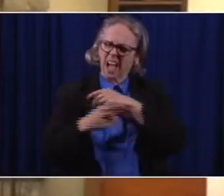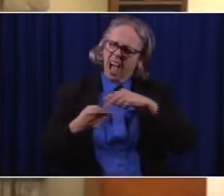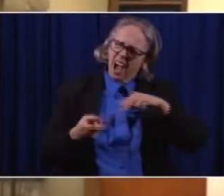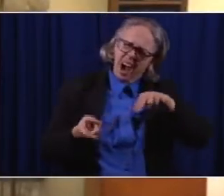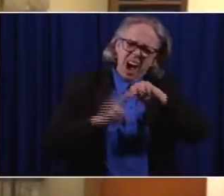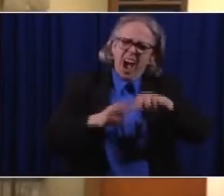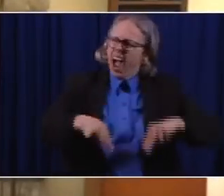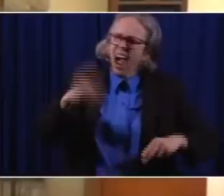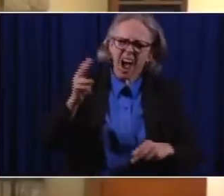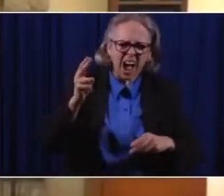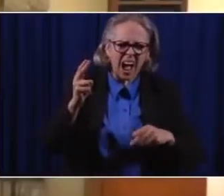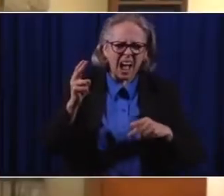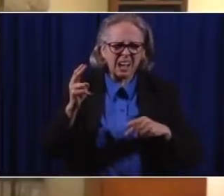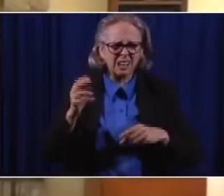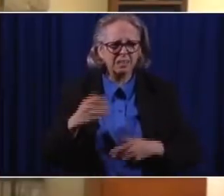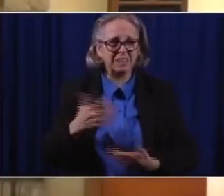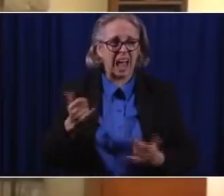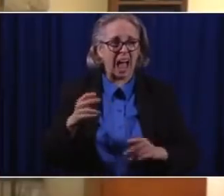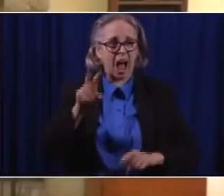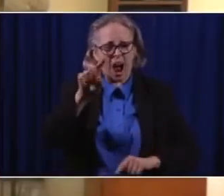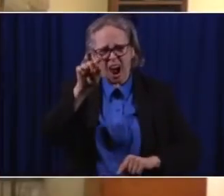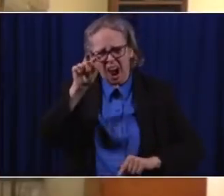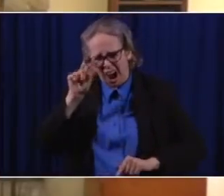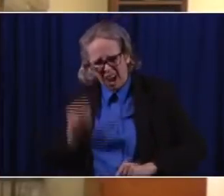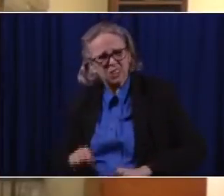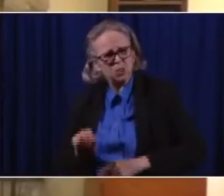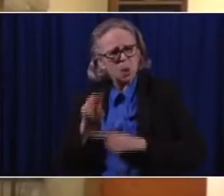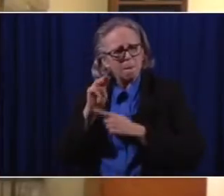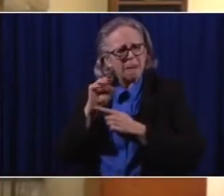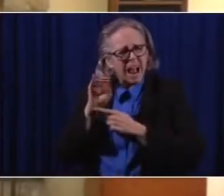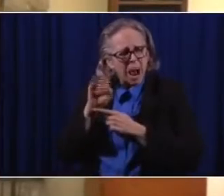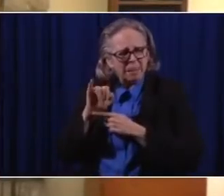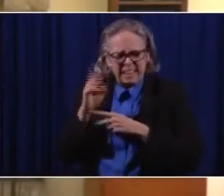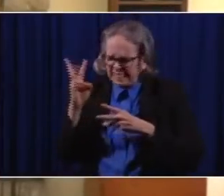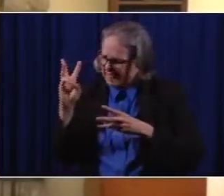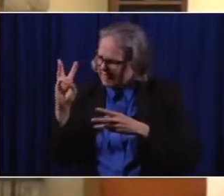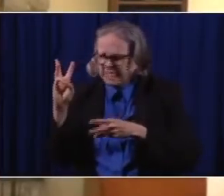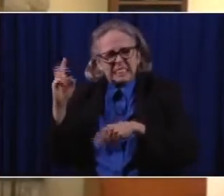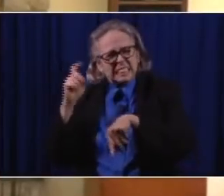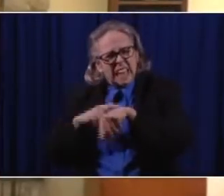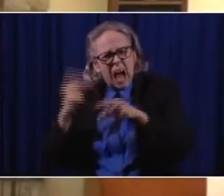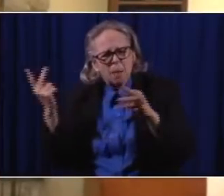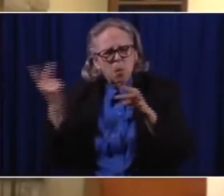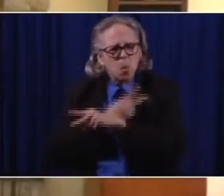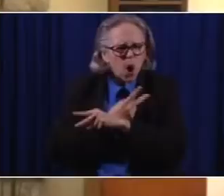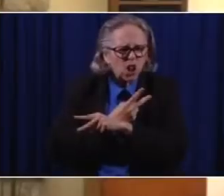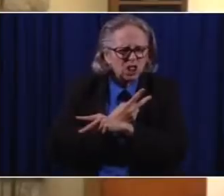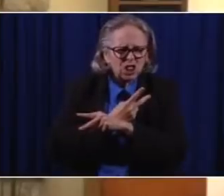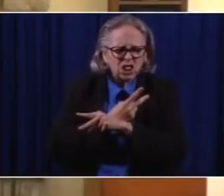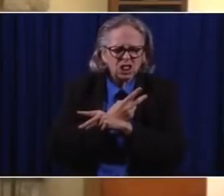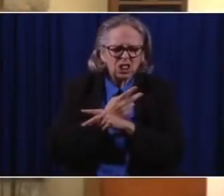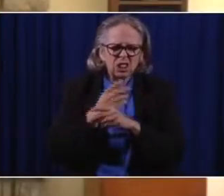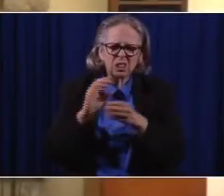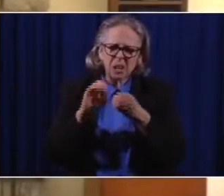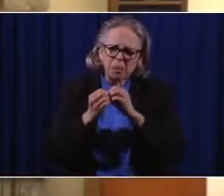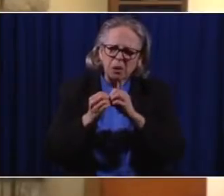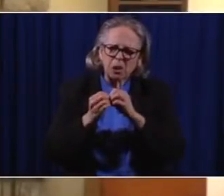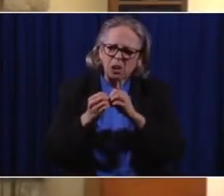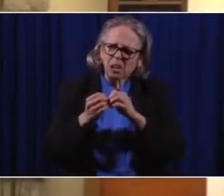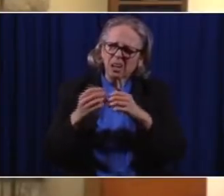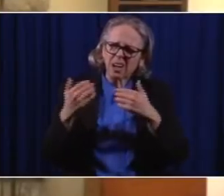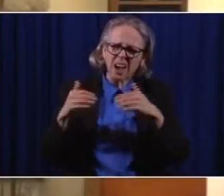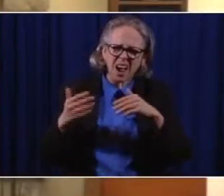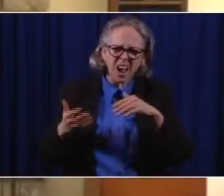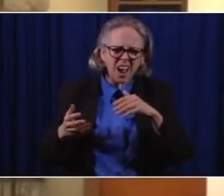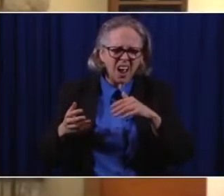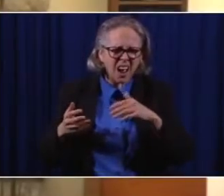6 times the high incidence level. So these are indicators of what is going on directly in the county